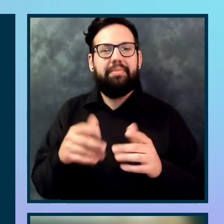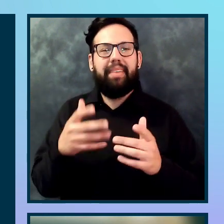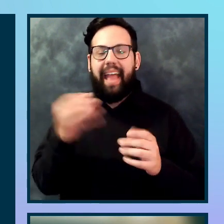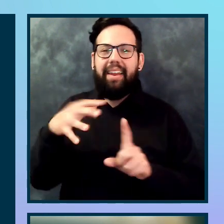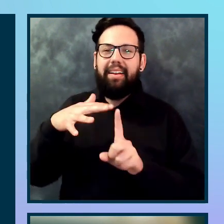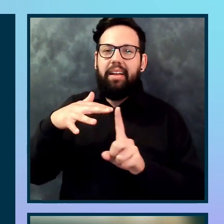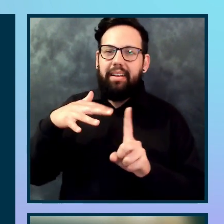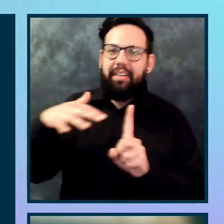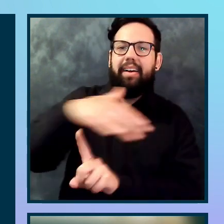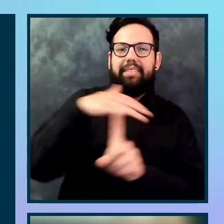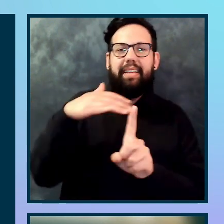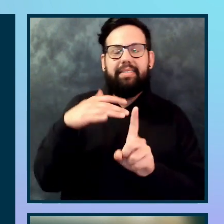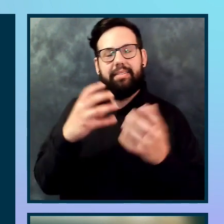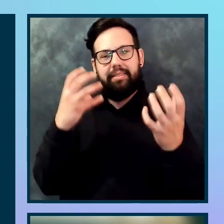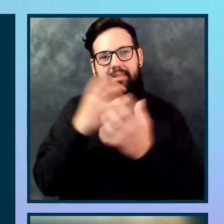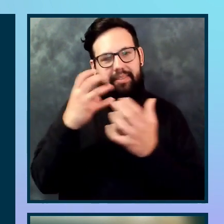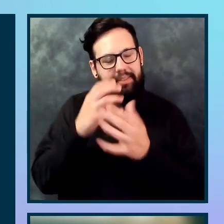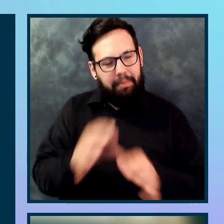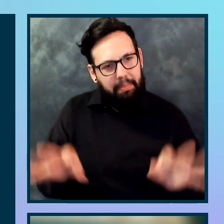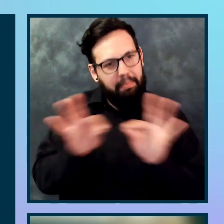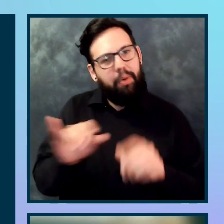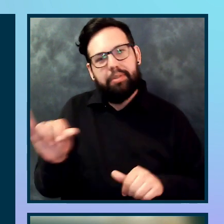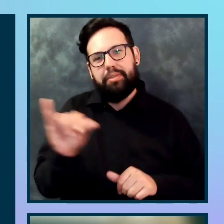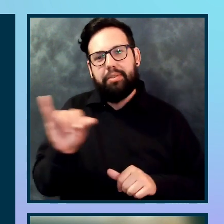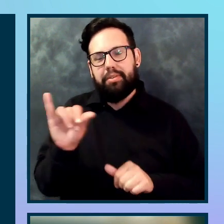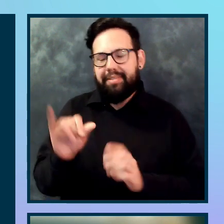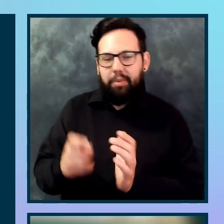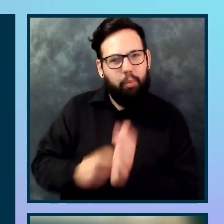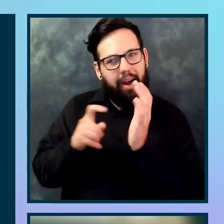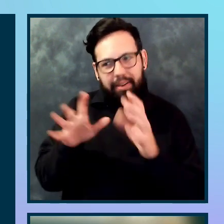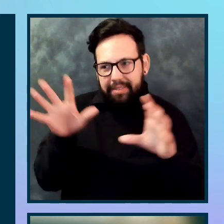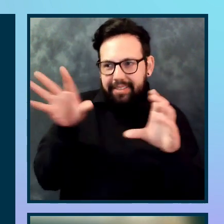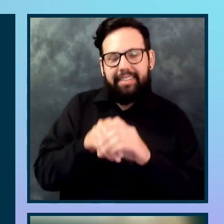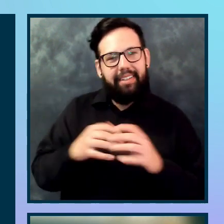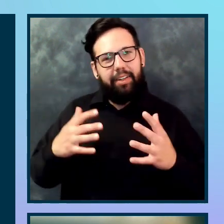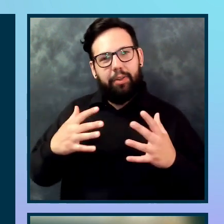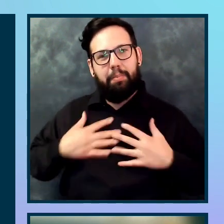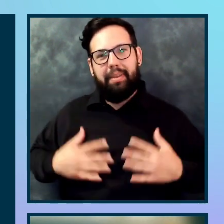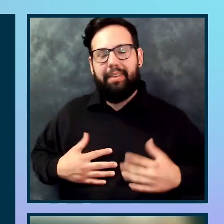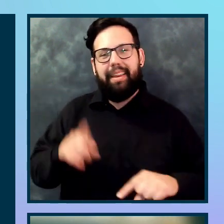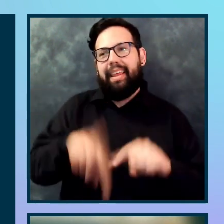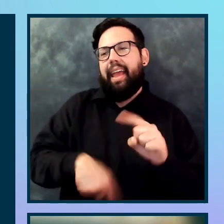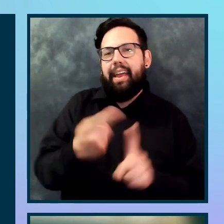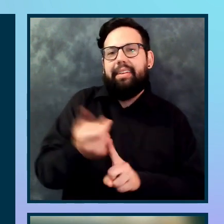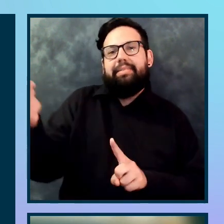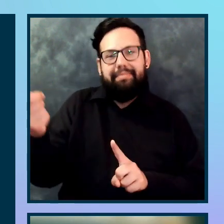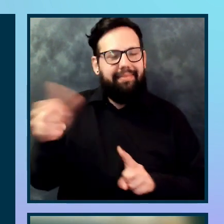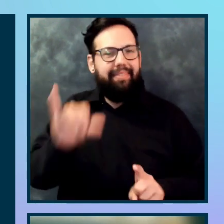so crucial. So that's another reason why this human element is just irreplaceable. You should